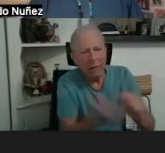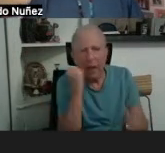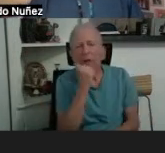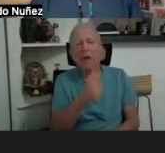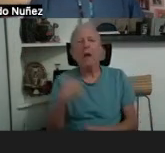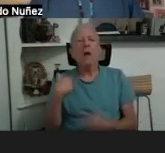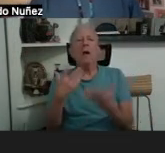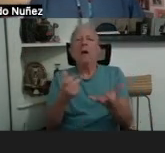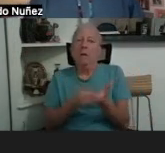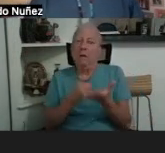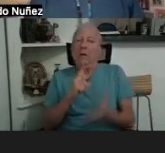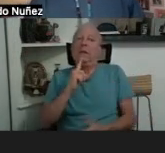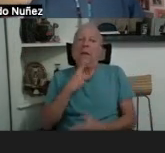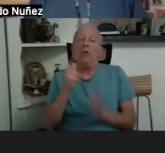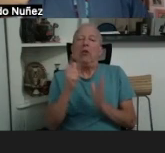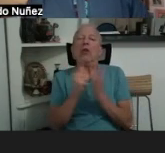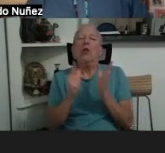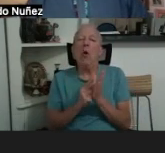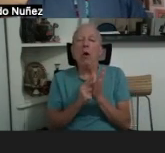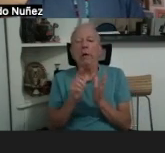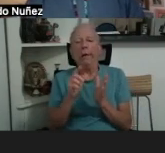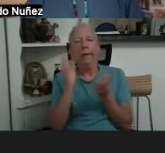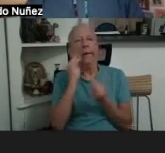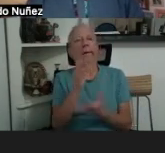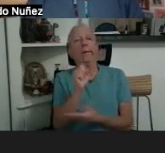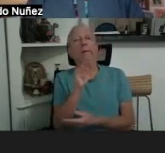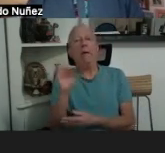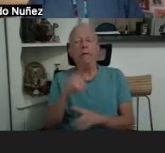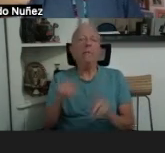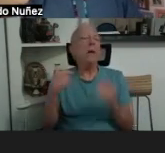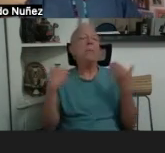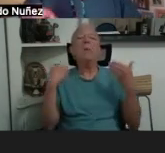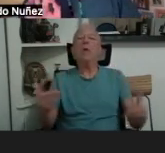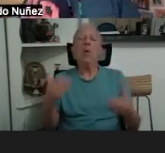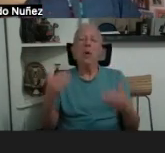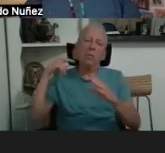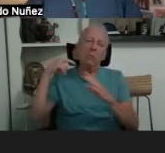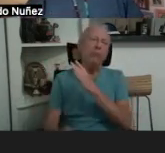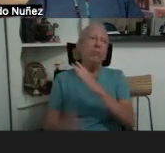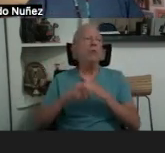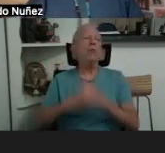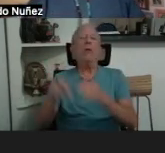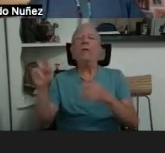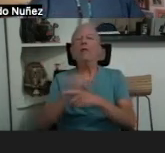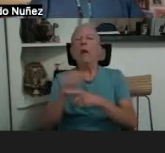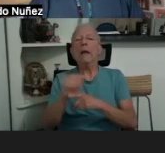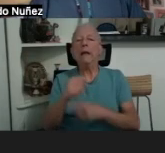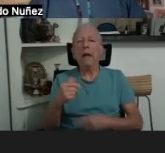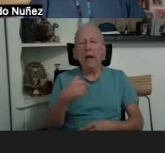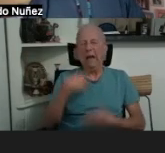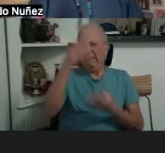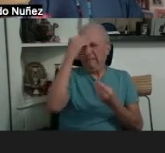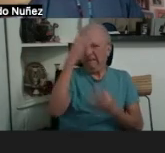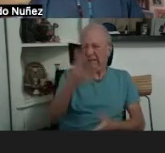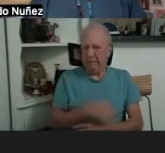some serious lawyer stuff, but before we jump into the training, I have a little disclaimer for you. So,